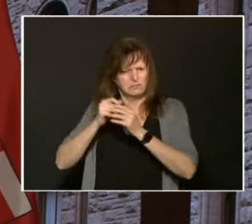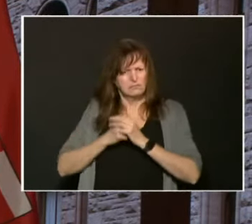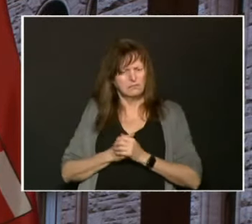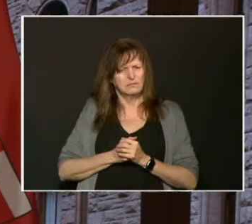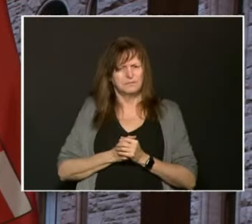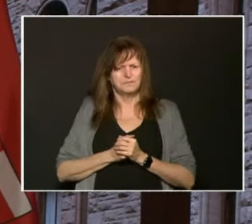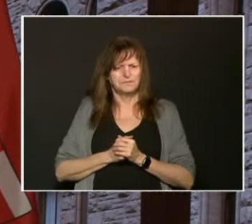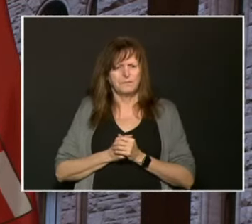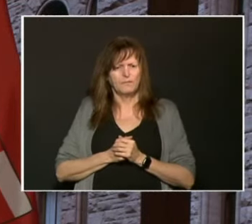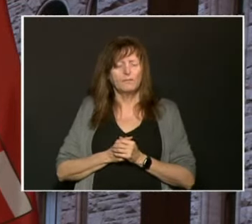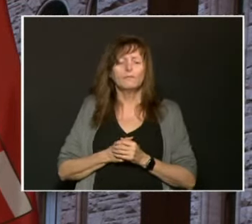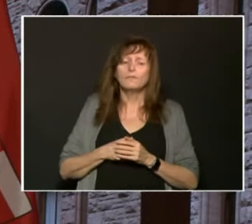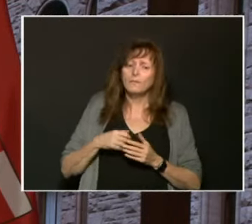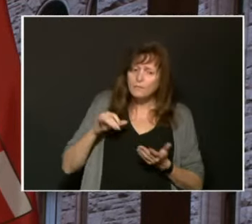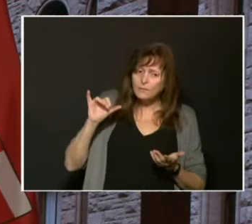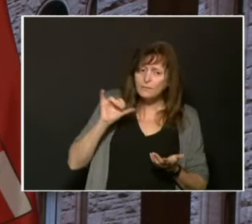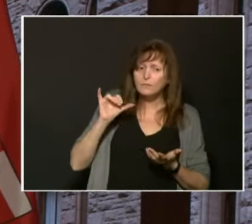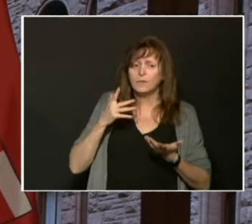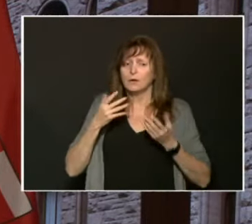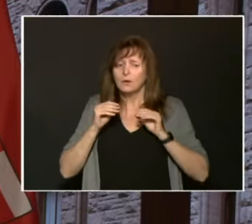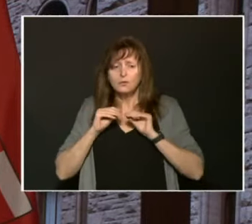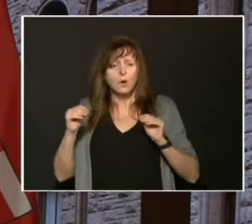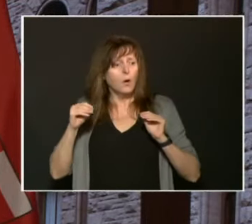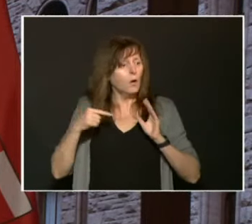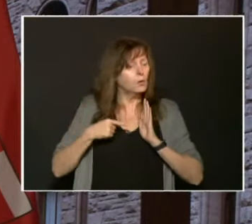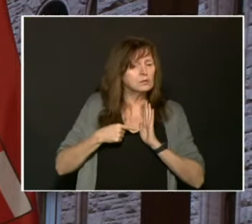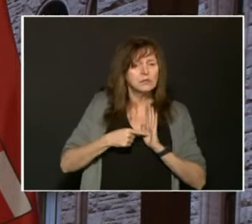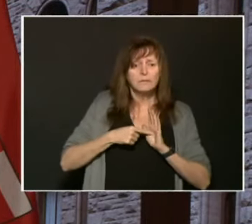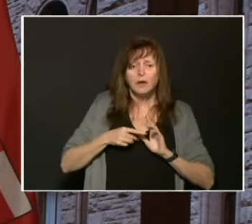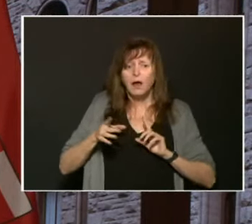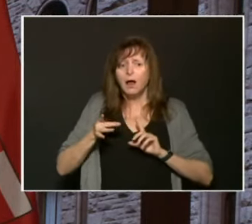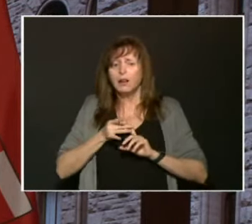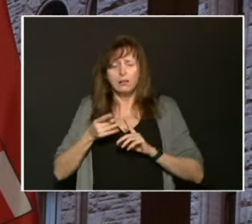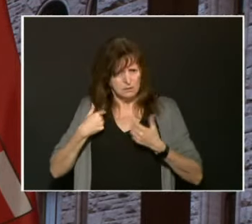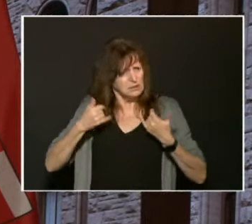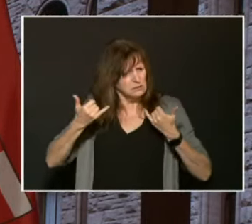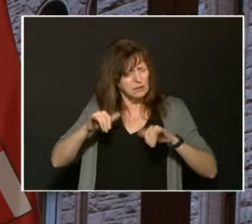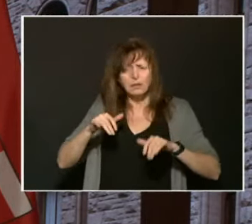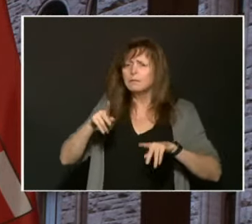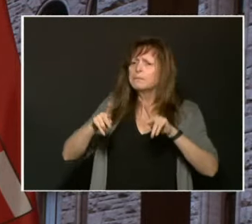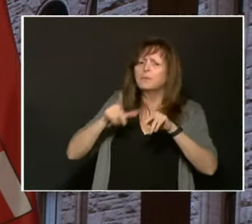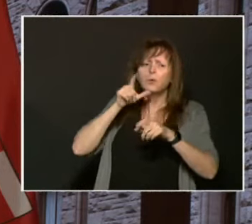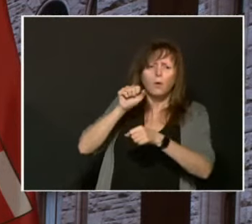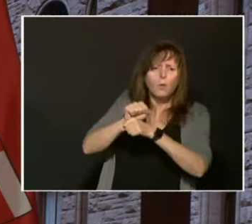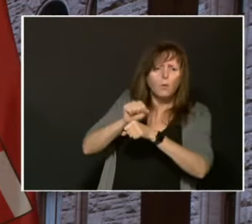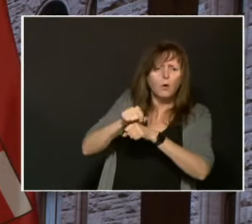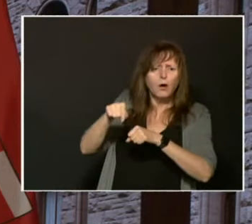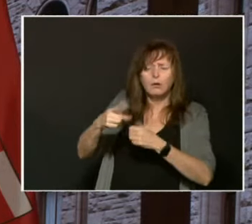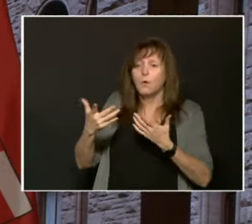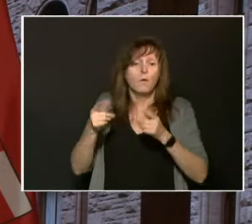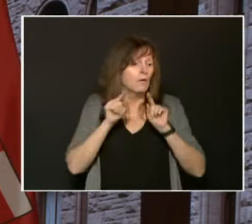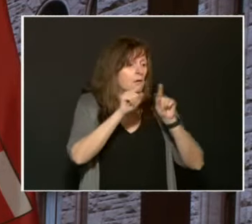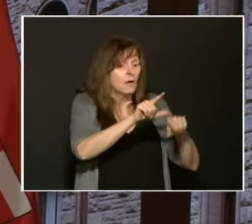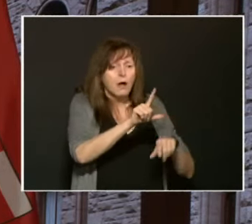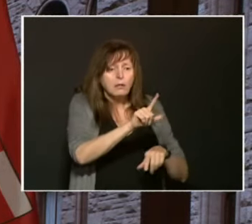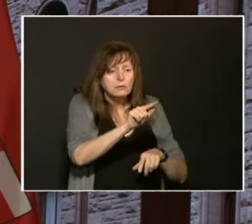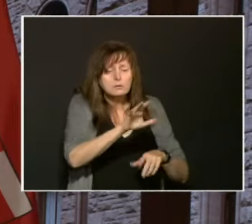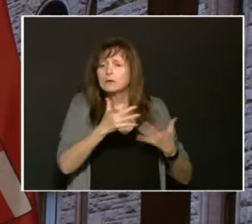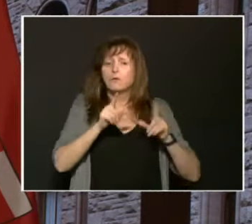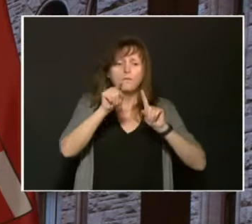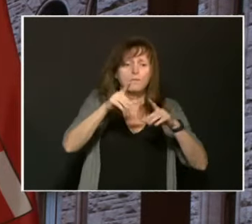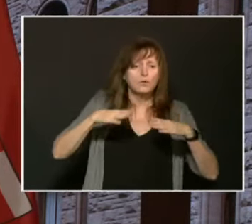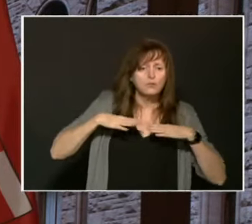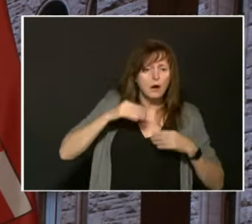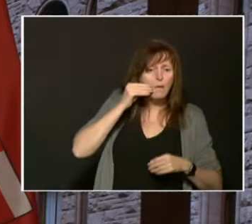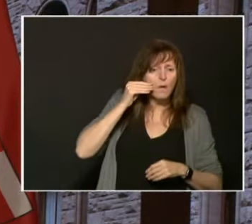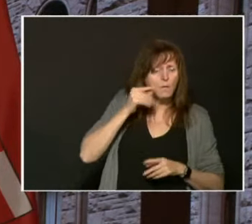asymptomatic testing, certainly of people who are working or visiting long-term care, retirement homes. I